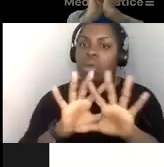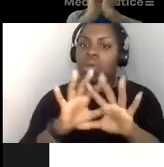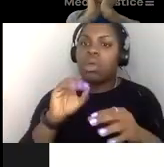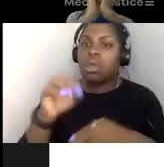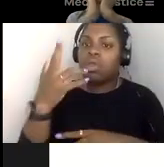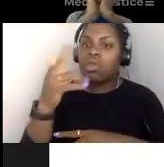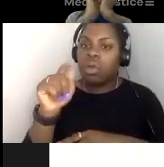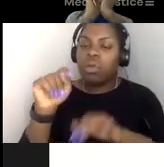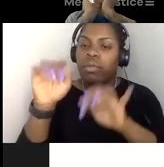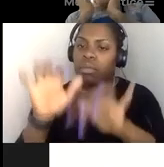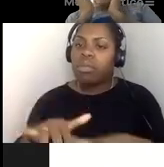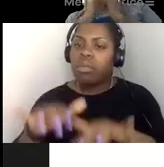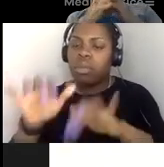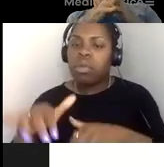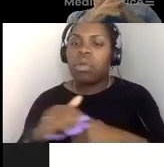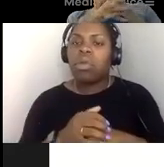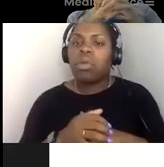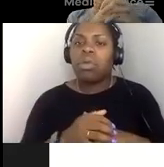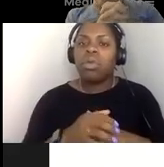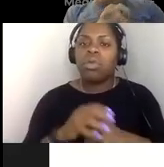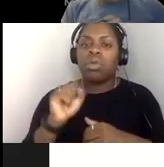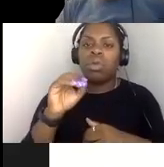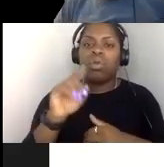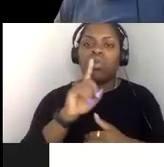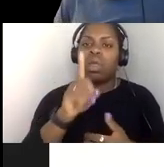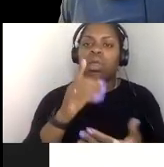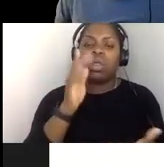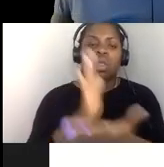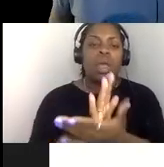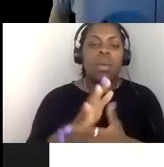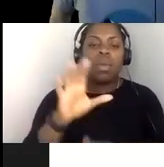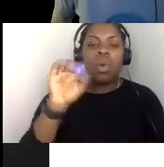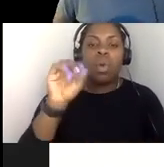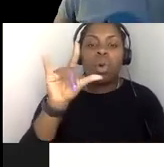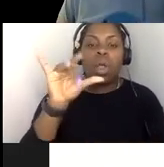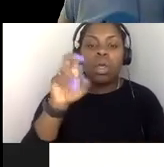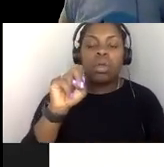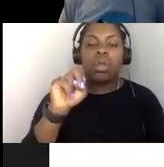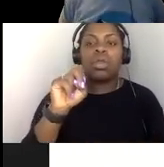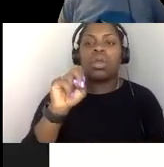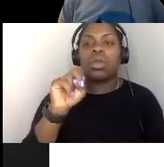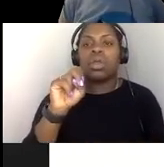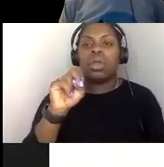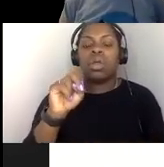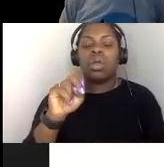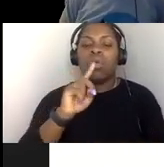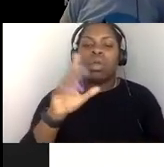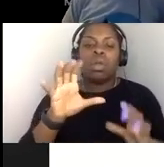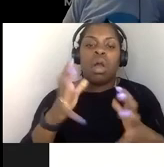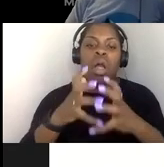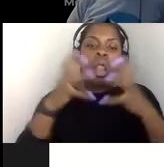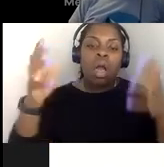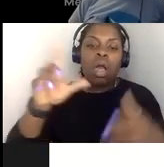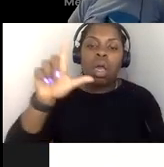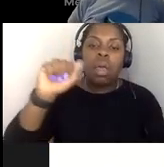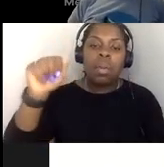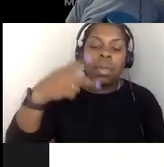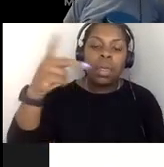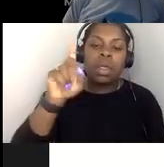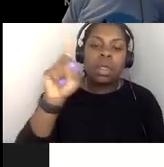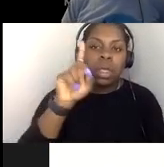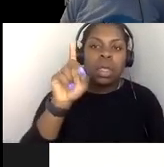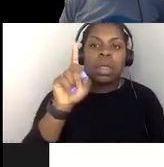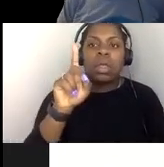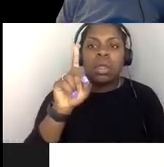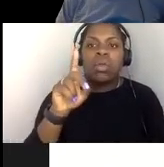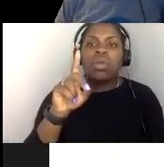chat. So Stop LAPD Spying Coalition has done a lot of work against predictive policing, and they in